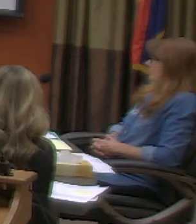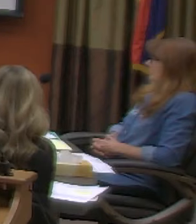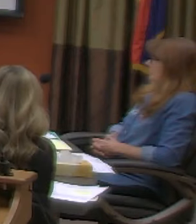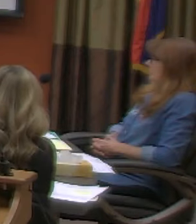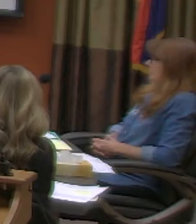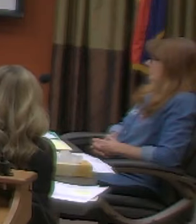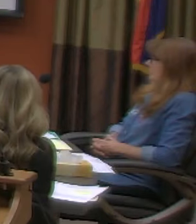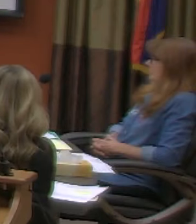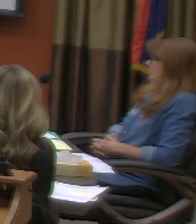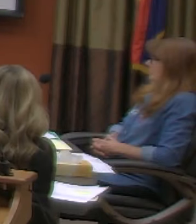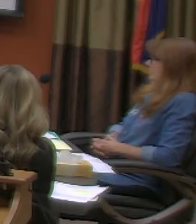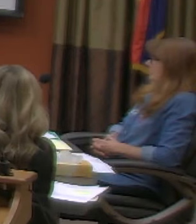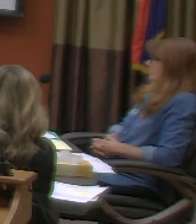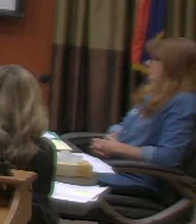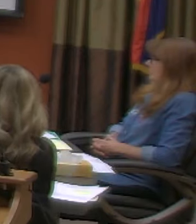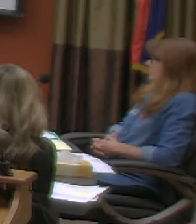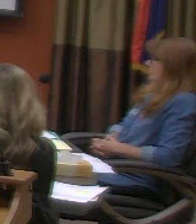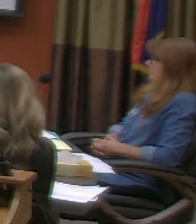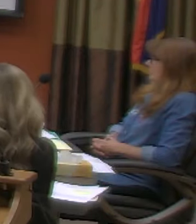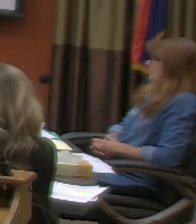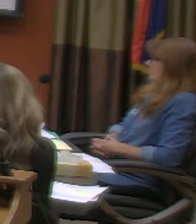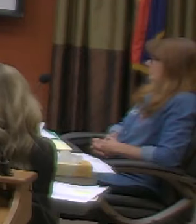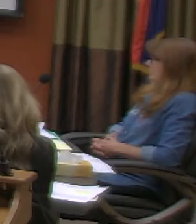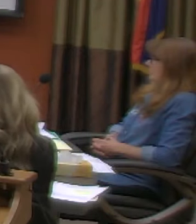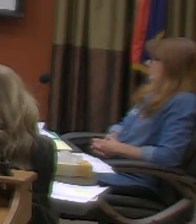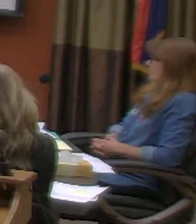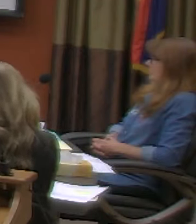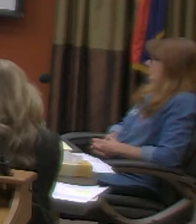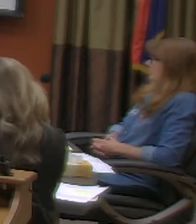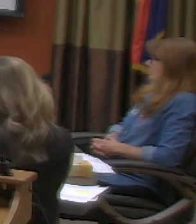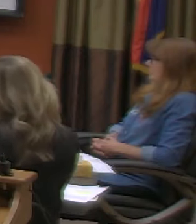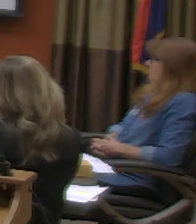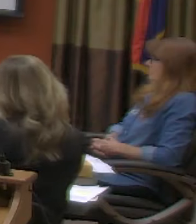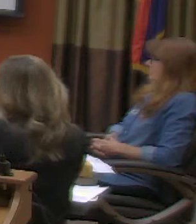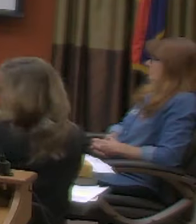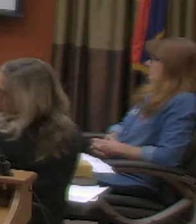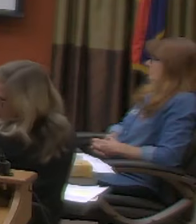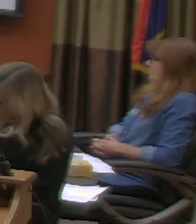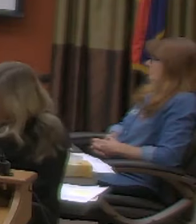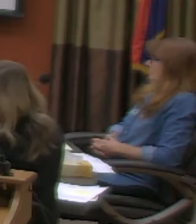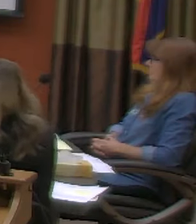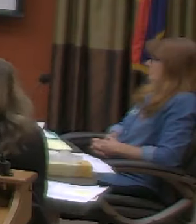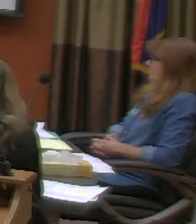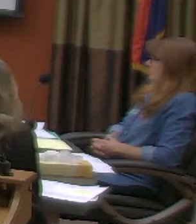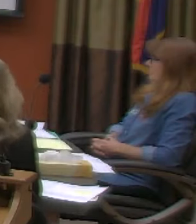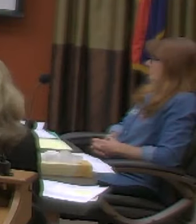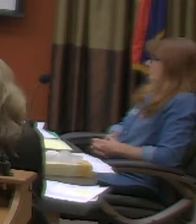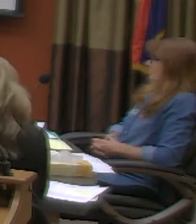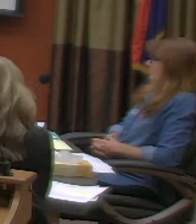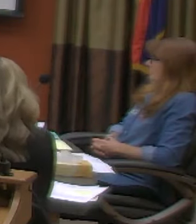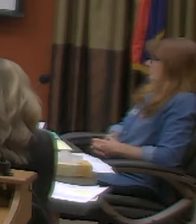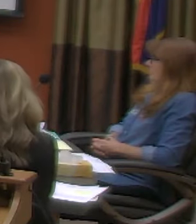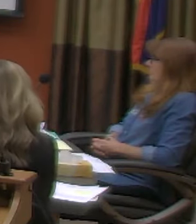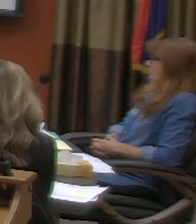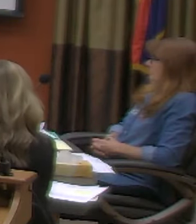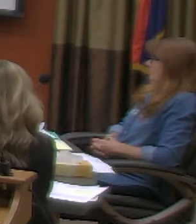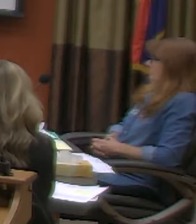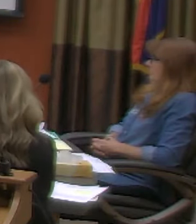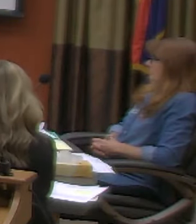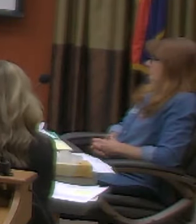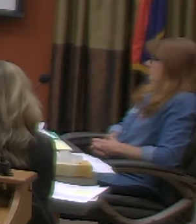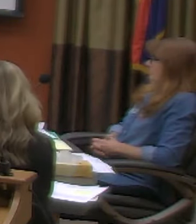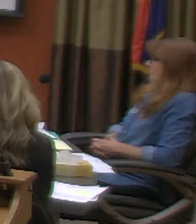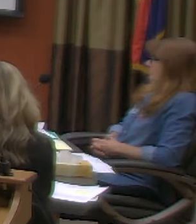comment that we're going to open the door and have North Phoenix in here in the next 10 years is absolutely bizarre to me. Councilman